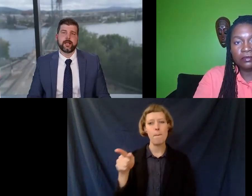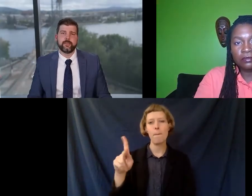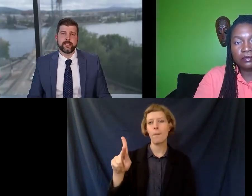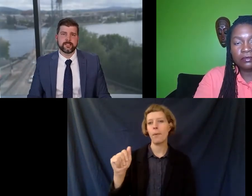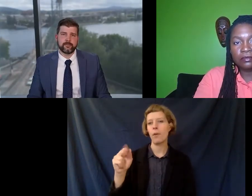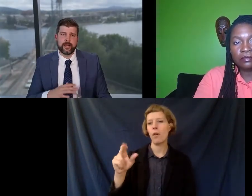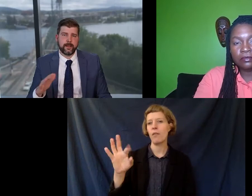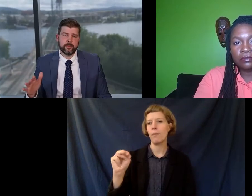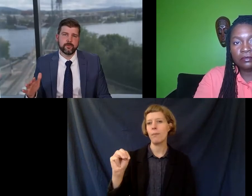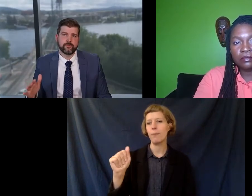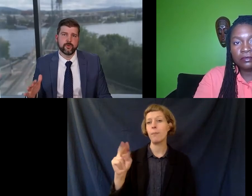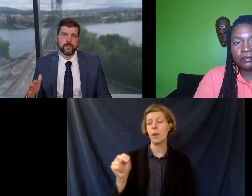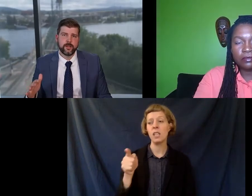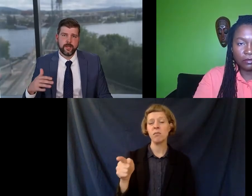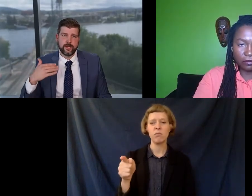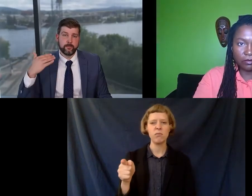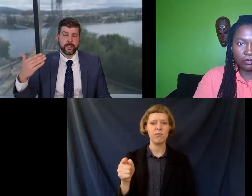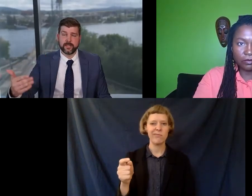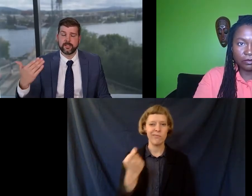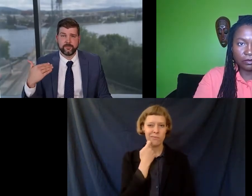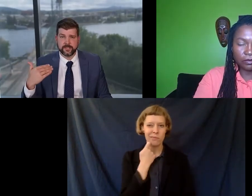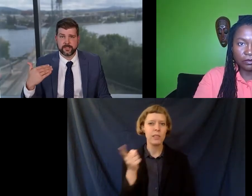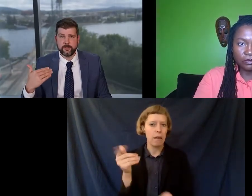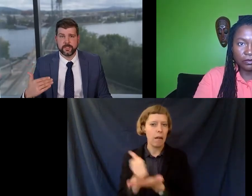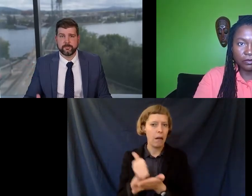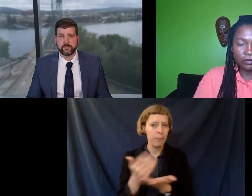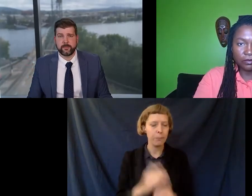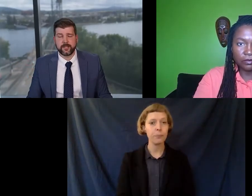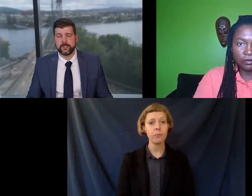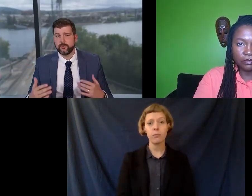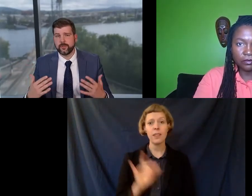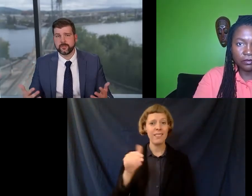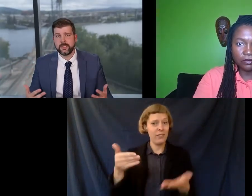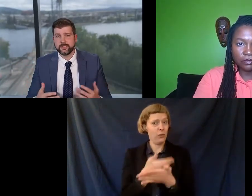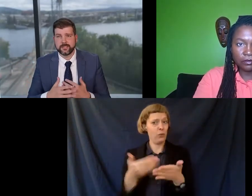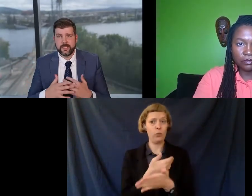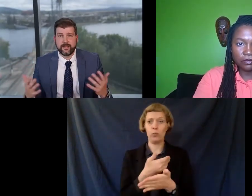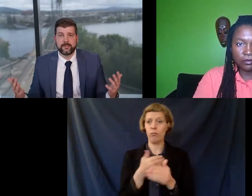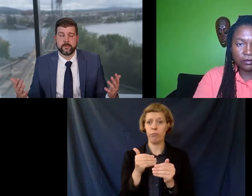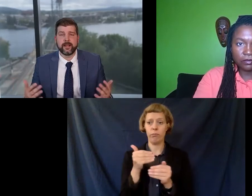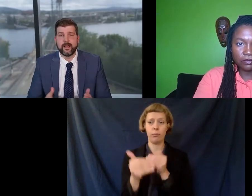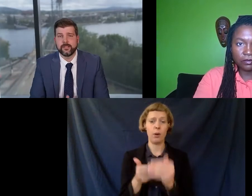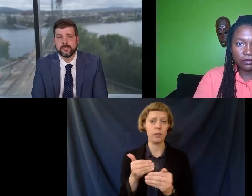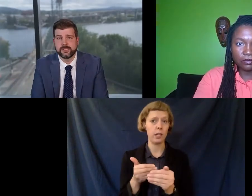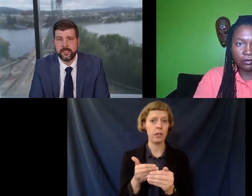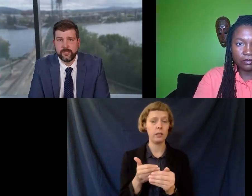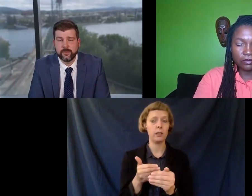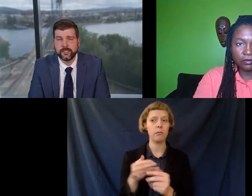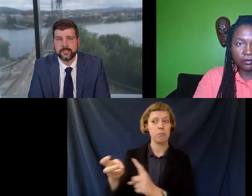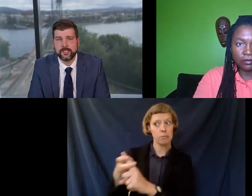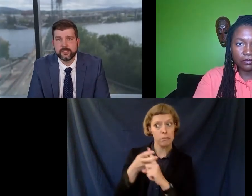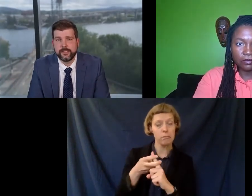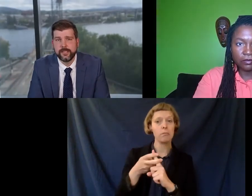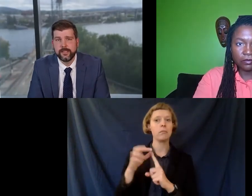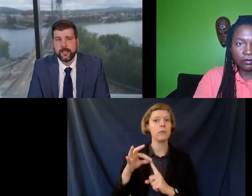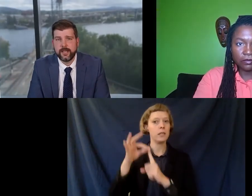change. That's never happened before. Bringing in a defense attorney to be a special prosecutor in one of those cases, to my knowledge, in